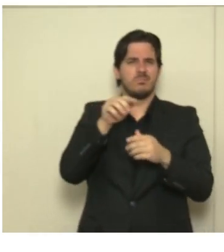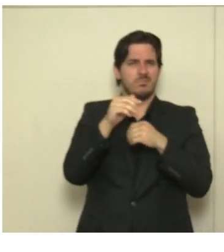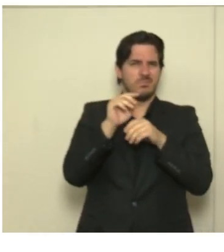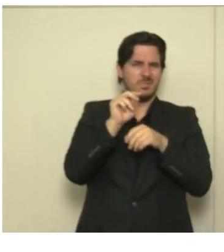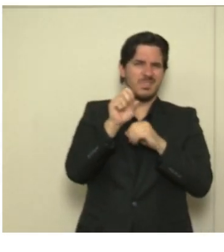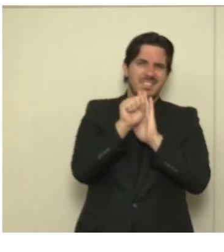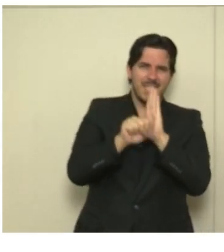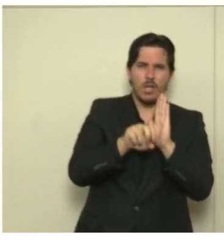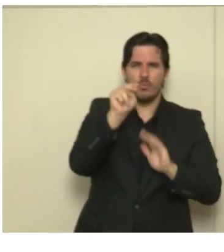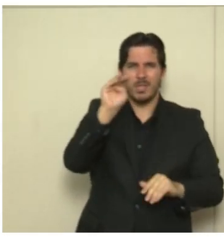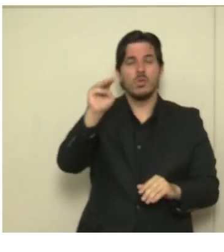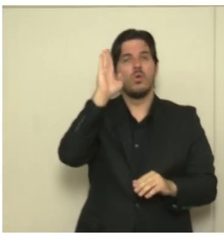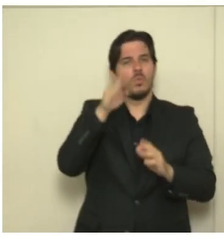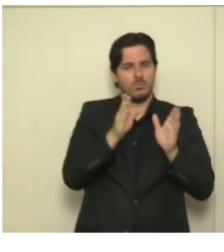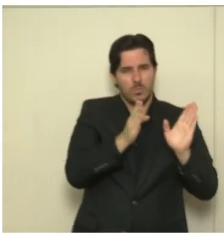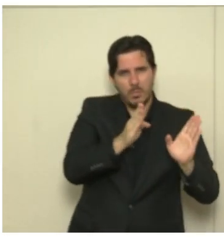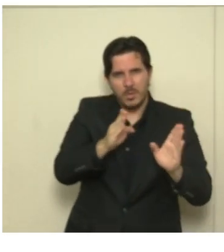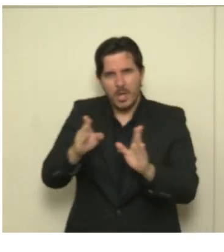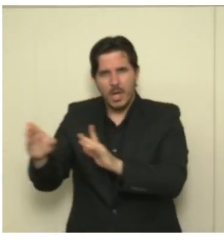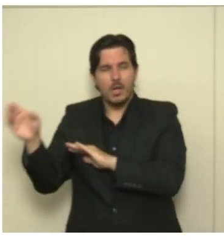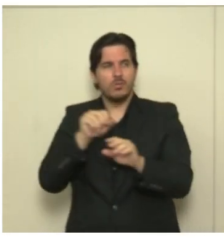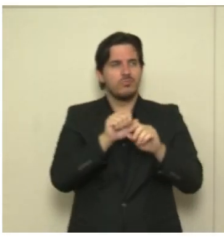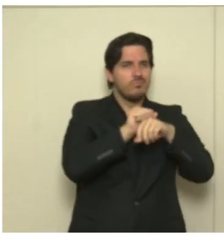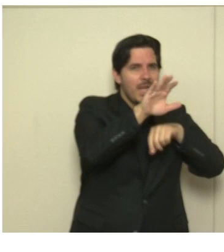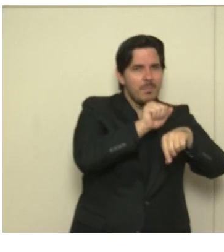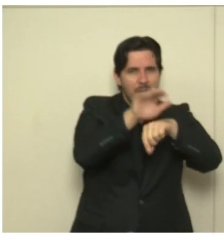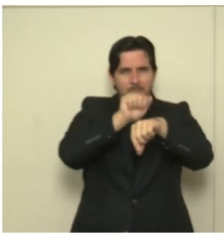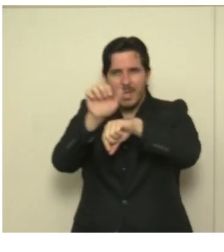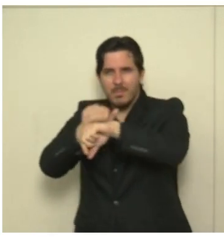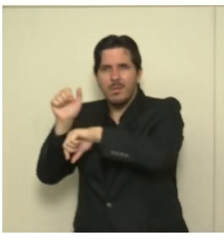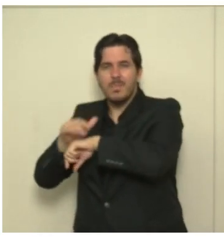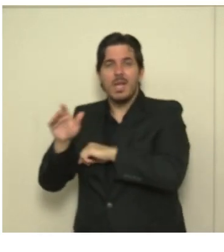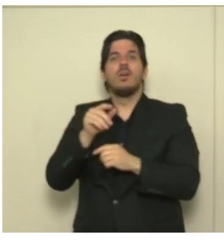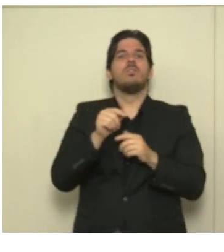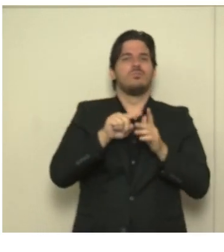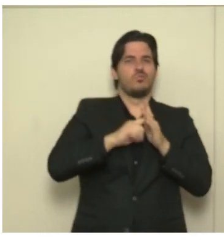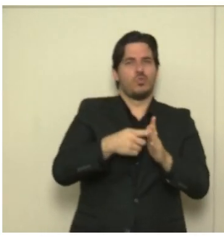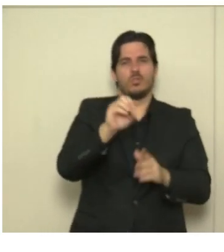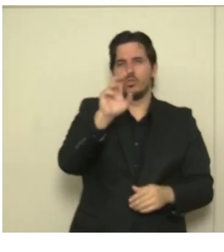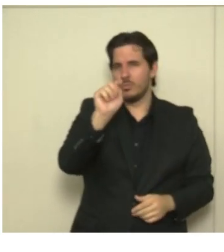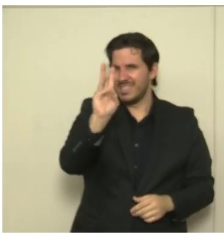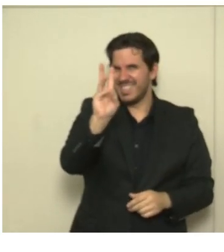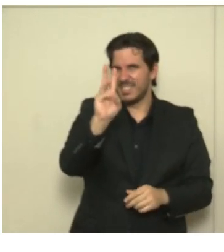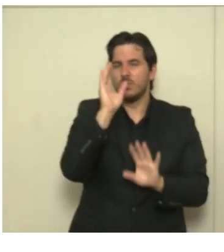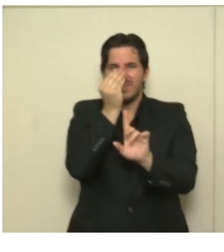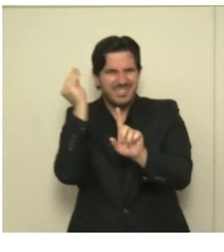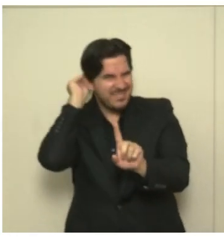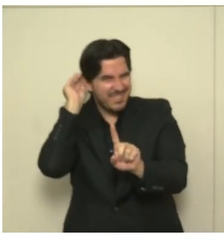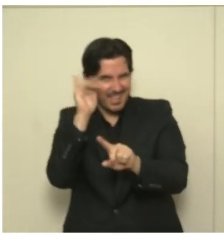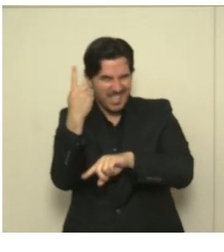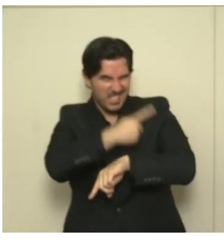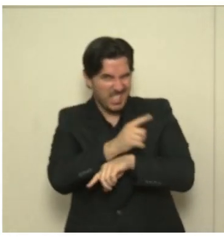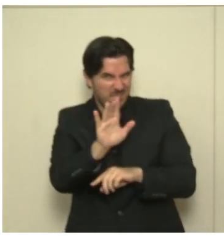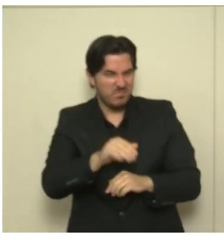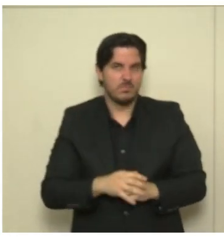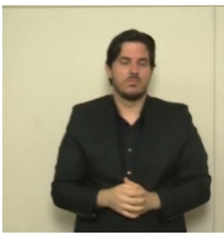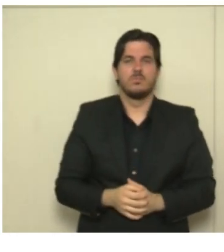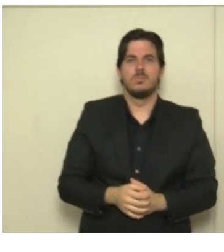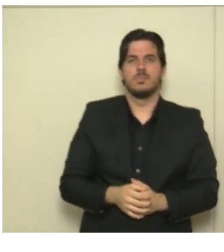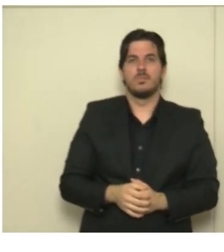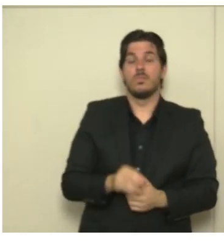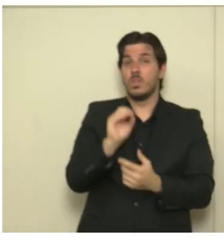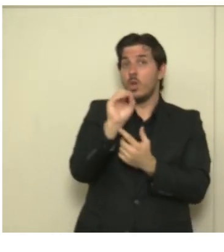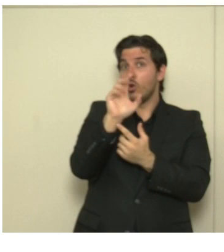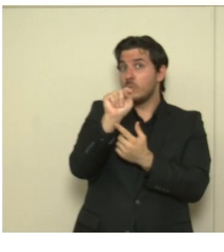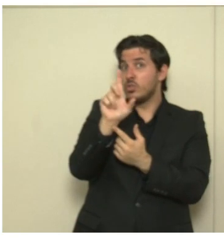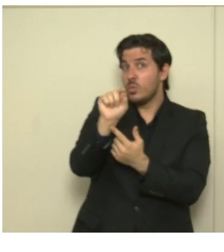to be mailed out to you starting on the 6th. So please keep that in mind. October 20th, which seems like a